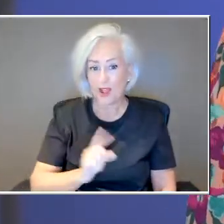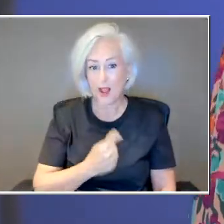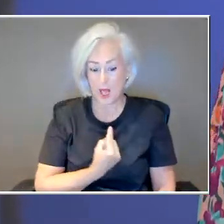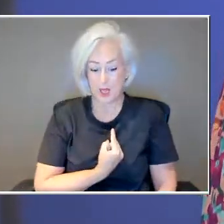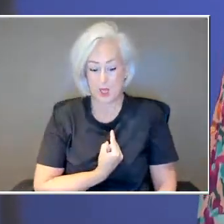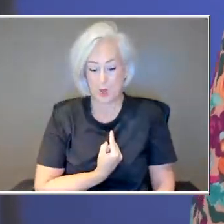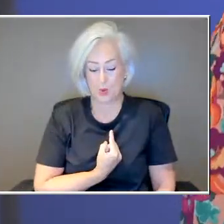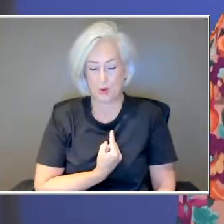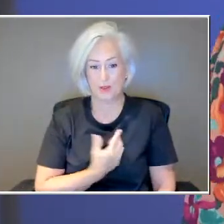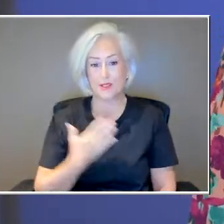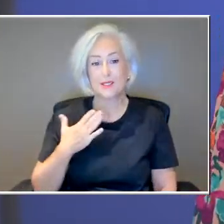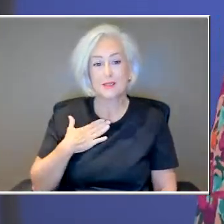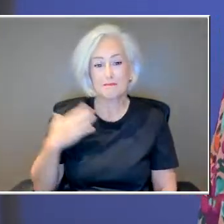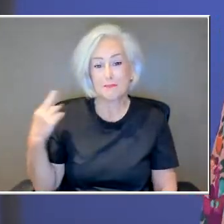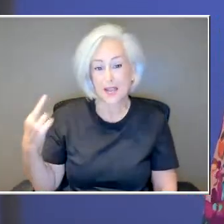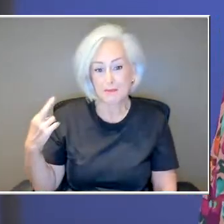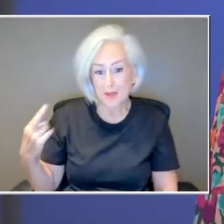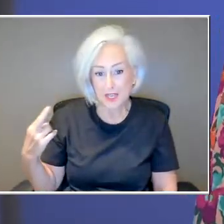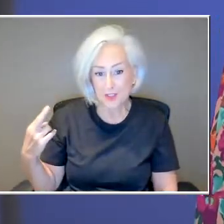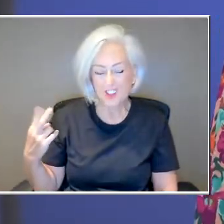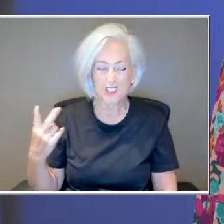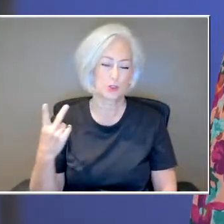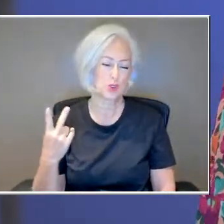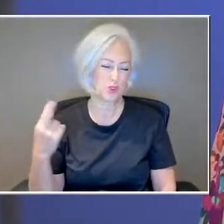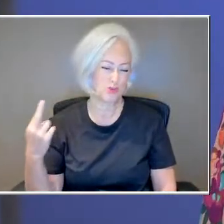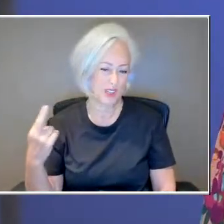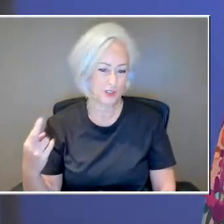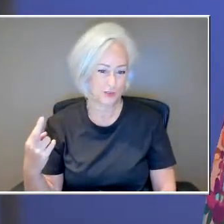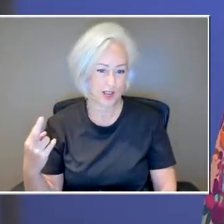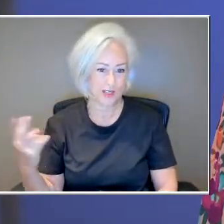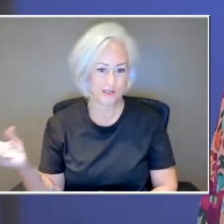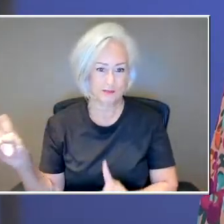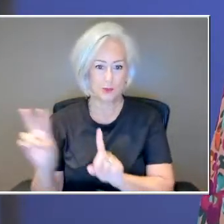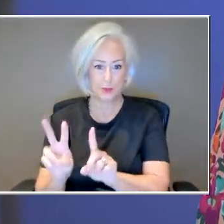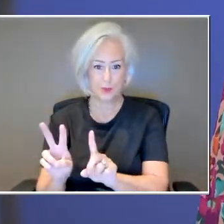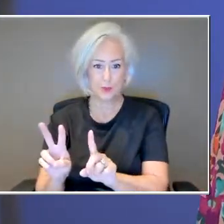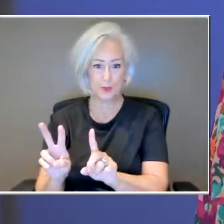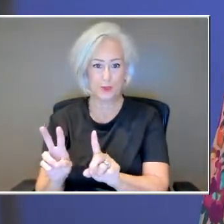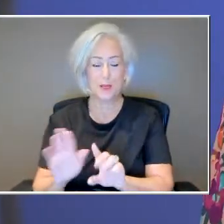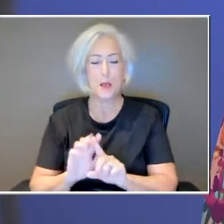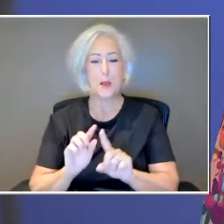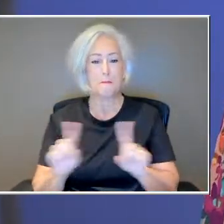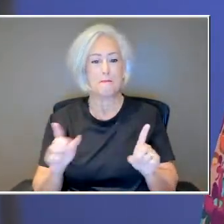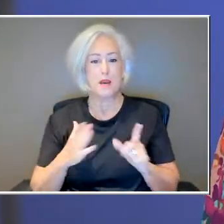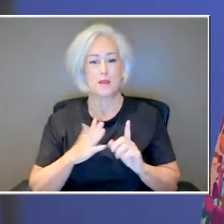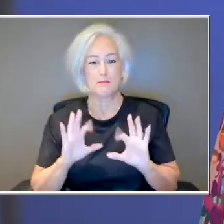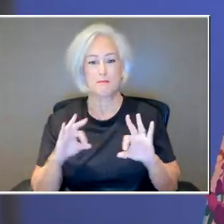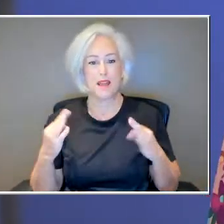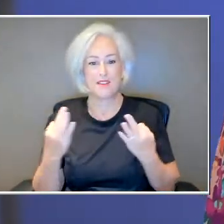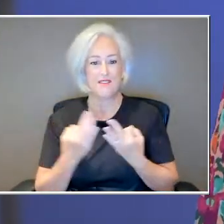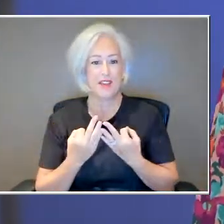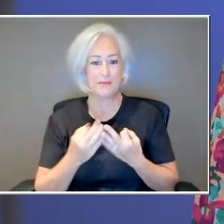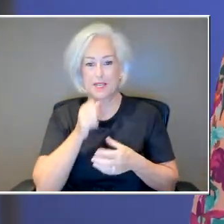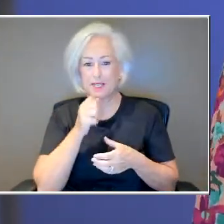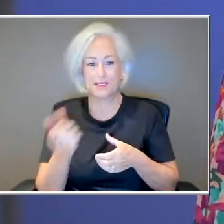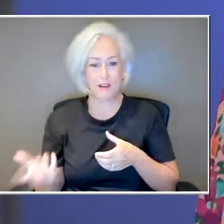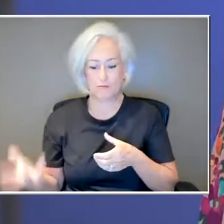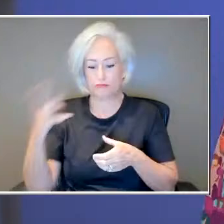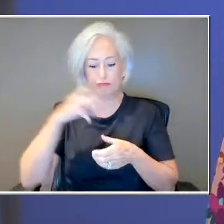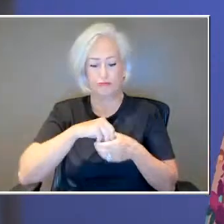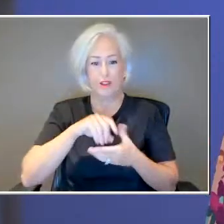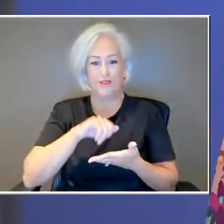best friend and 2 of my best friends, but my family dynamic was no longer a part of that due to